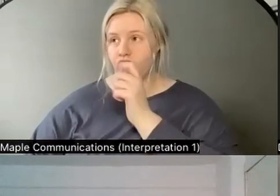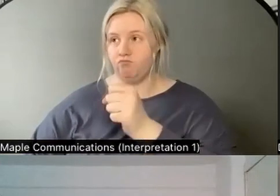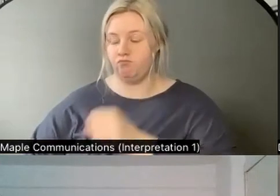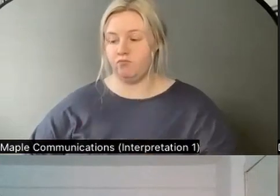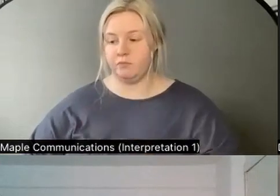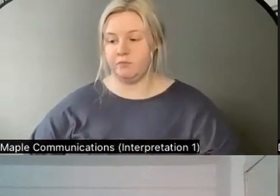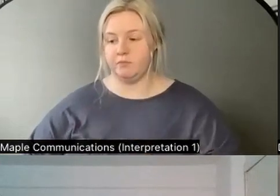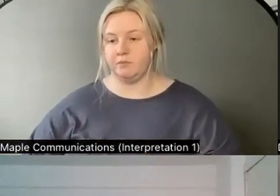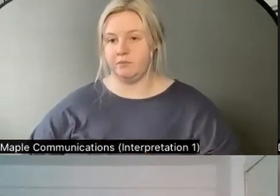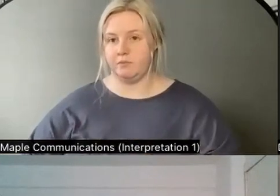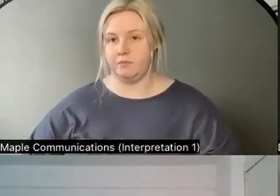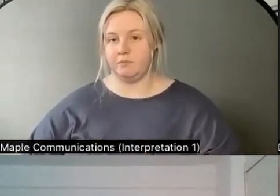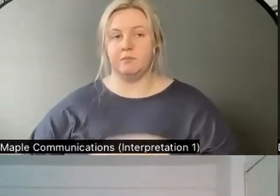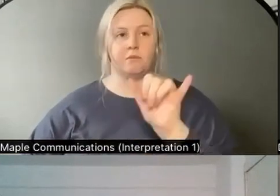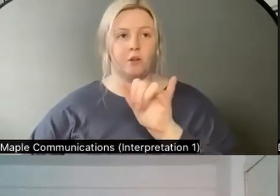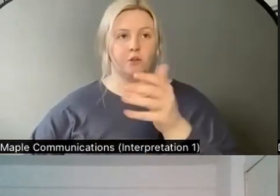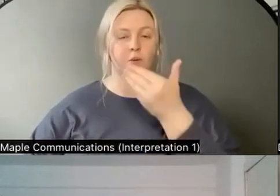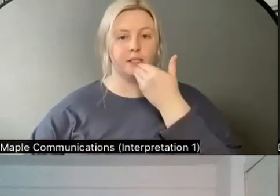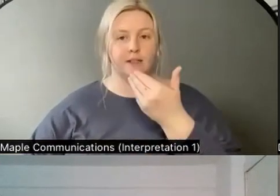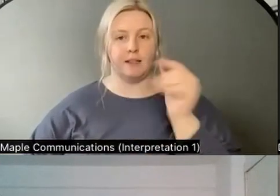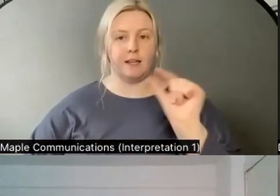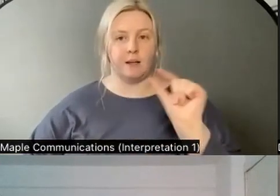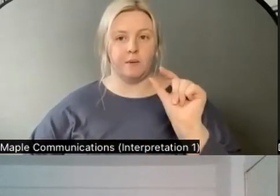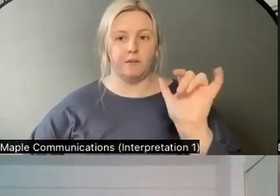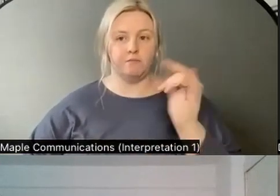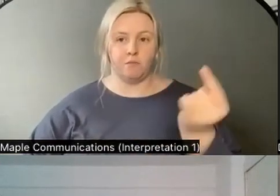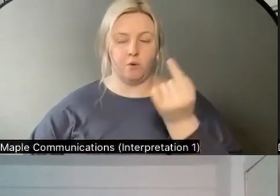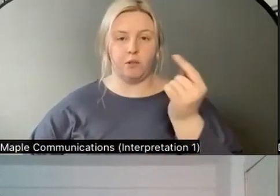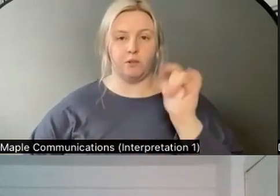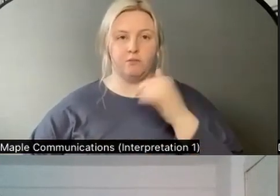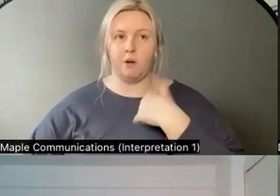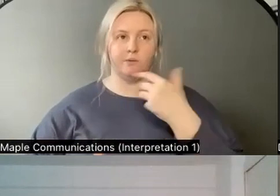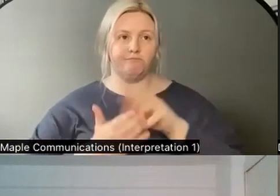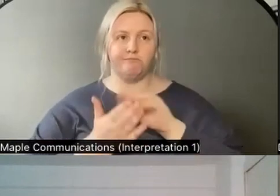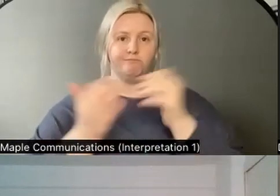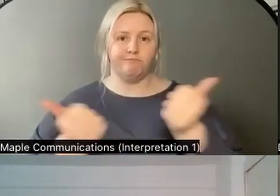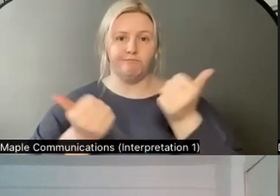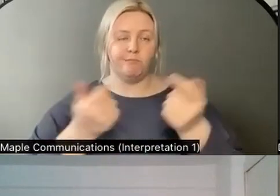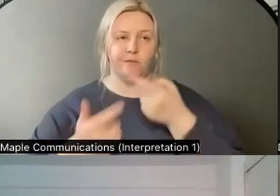I also want to extend a thank you to Gabrielle. As always, I learn so much from her.